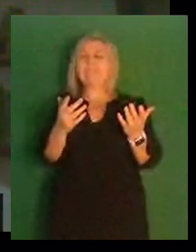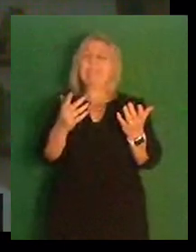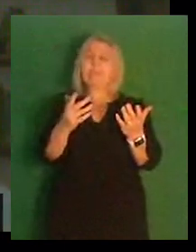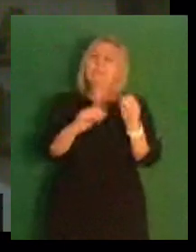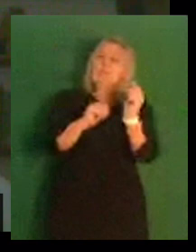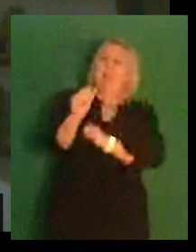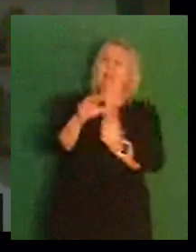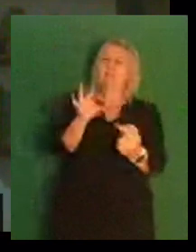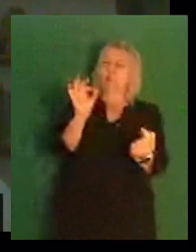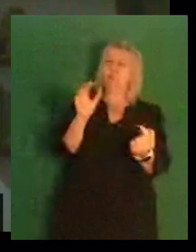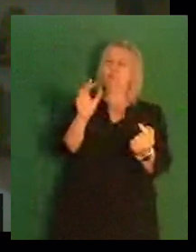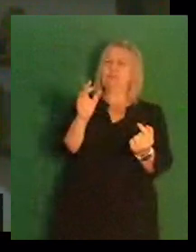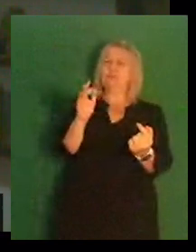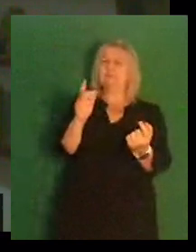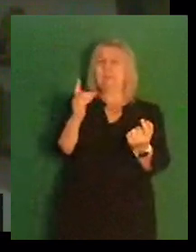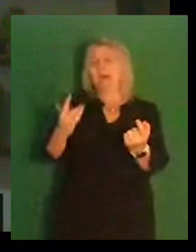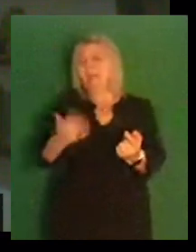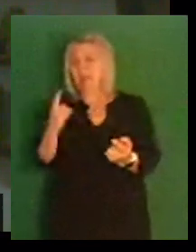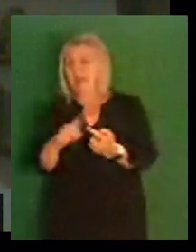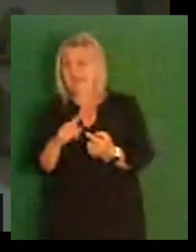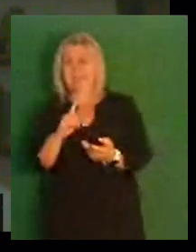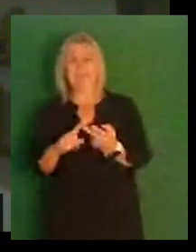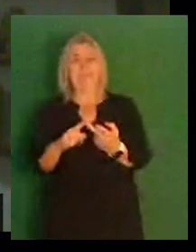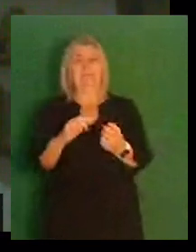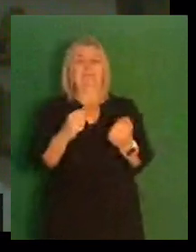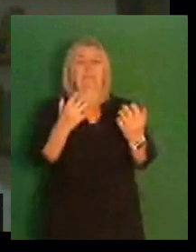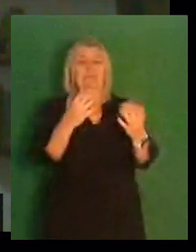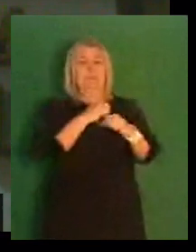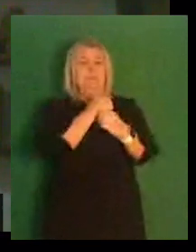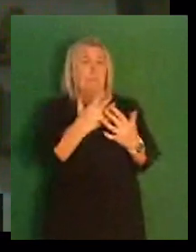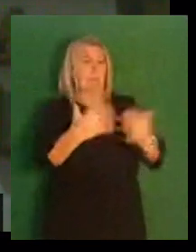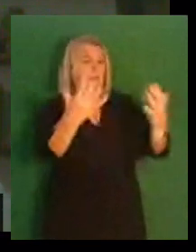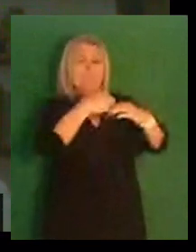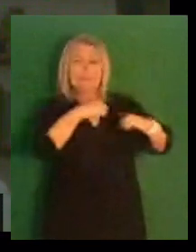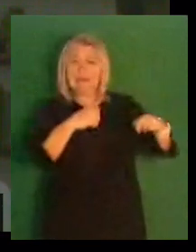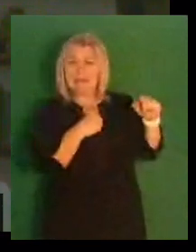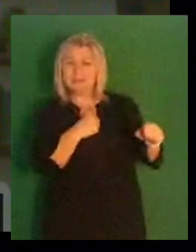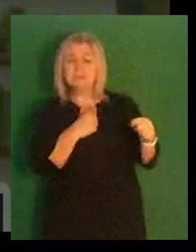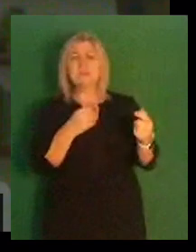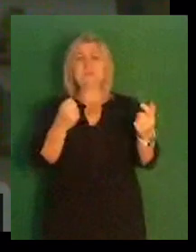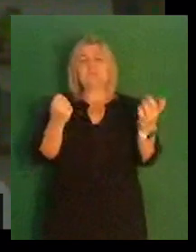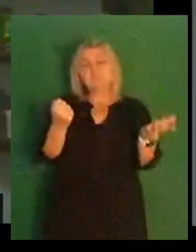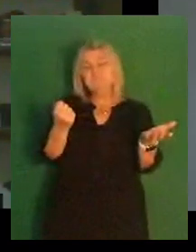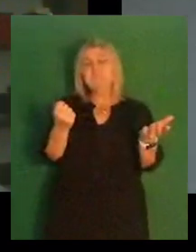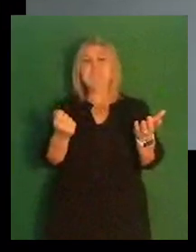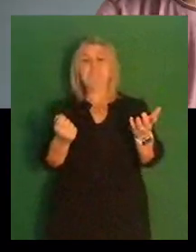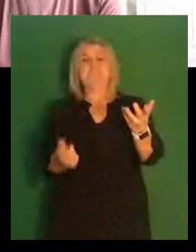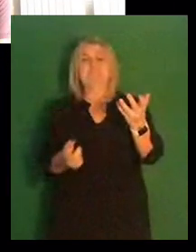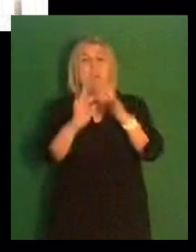live, for public space, again, coming off the back of what we've done.